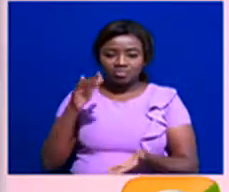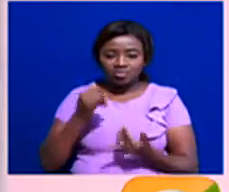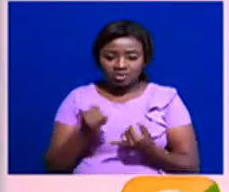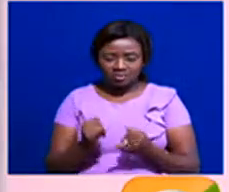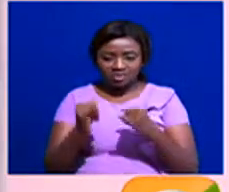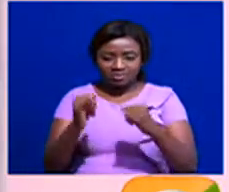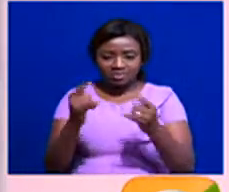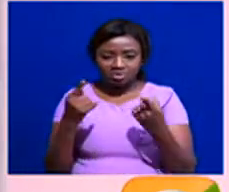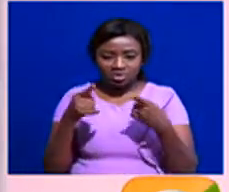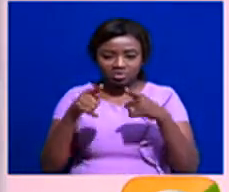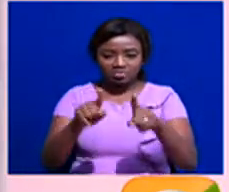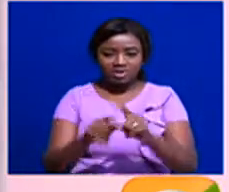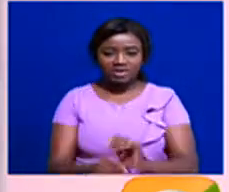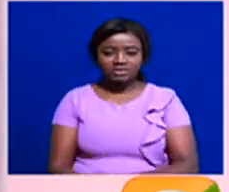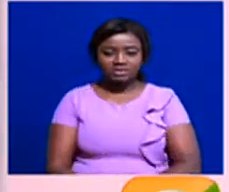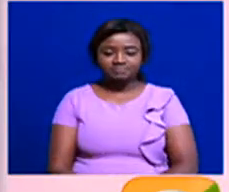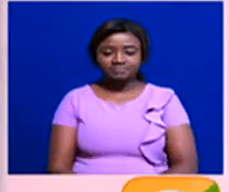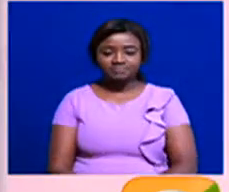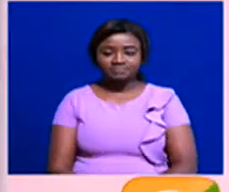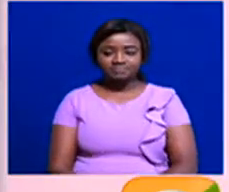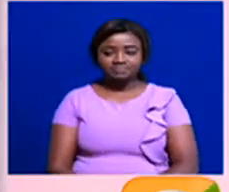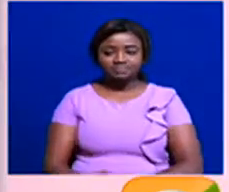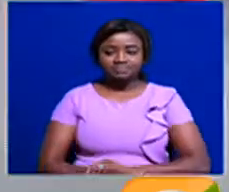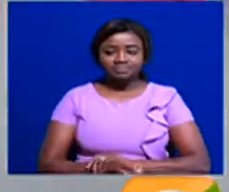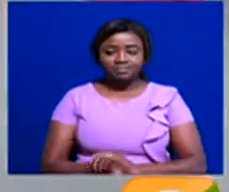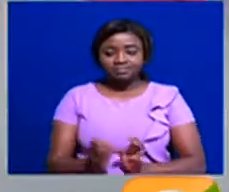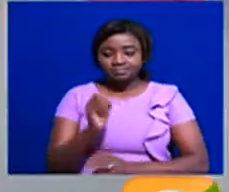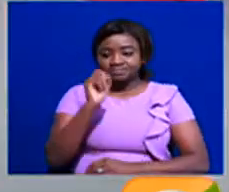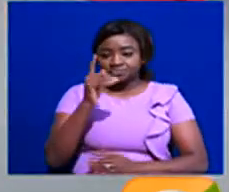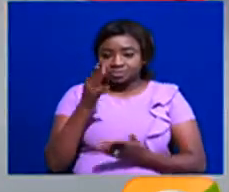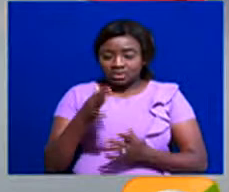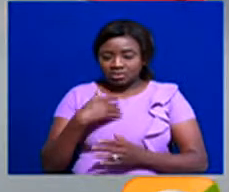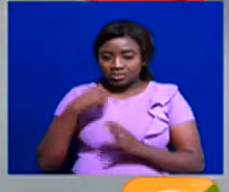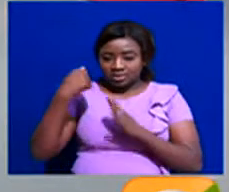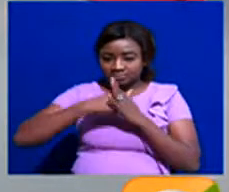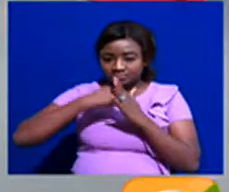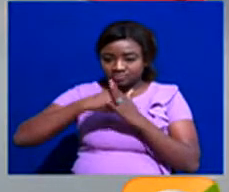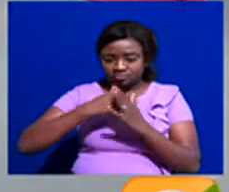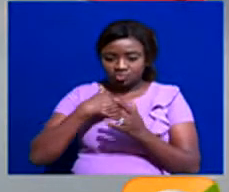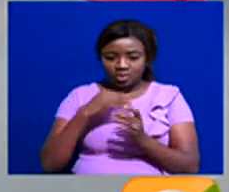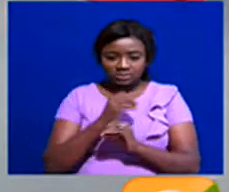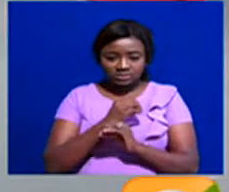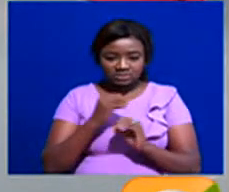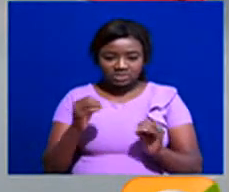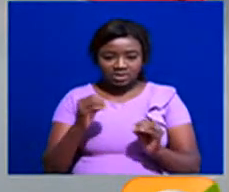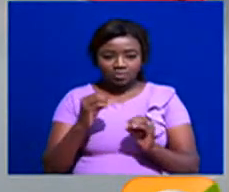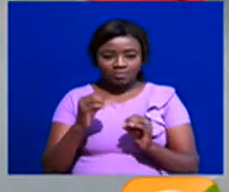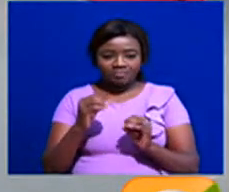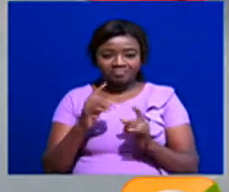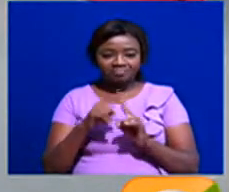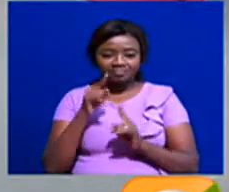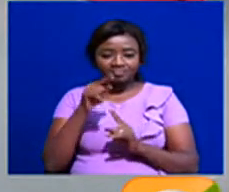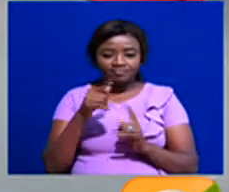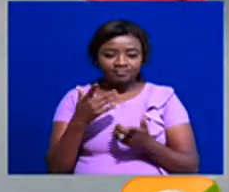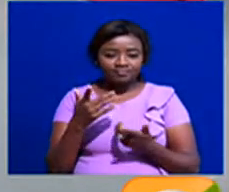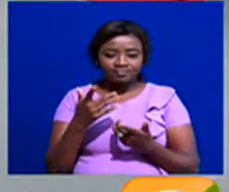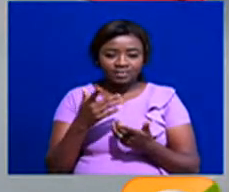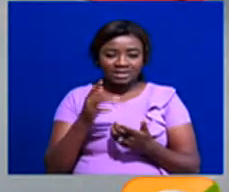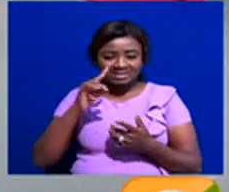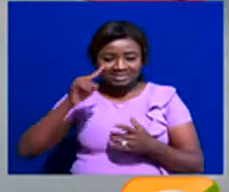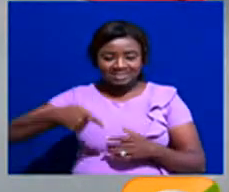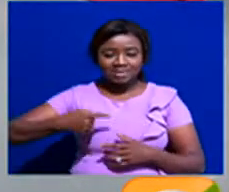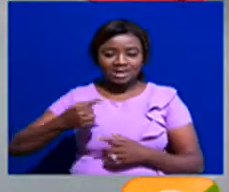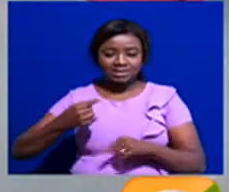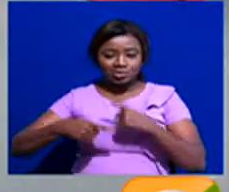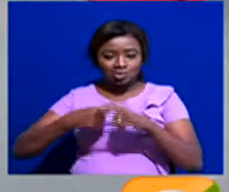the compliance. All right. Dr. Adriana, even as you push for zero tobacco farming, how do you deal with the industry demand? Because it's